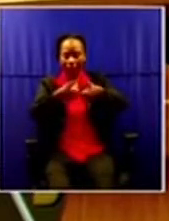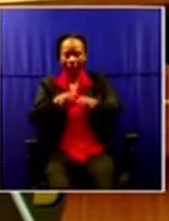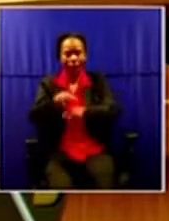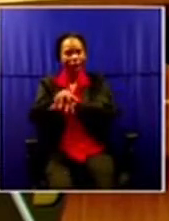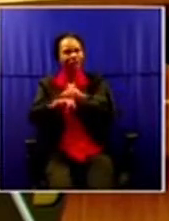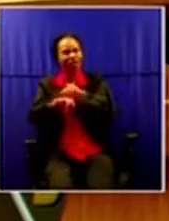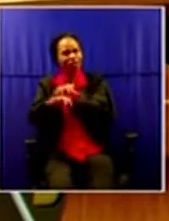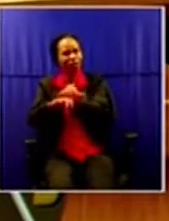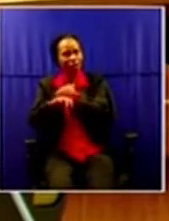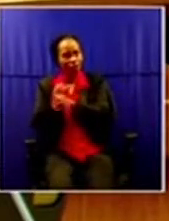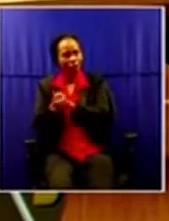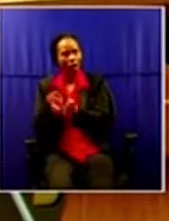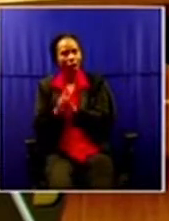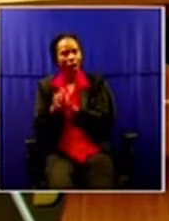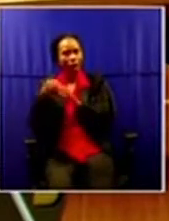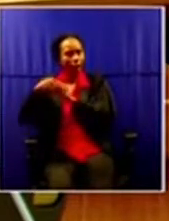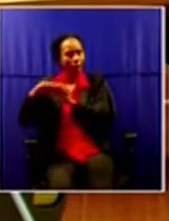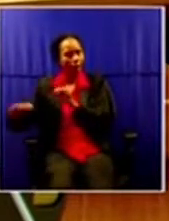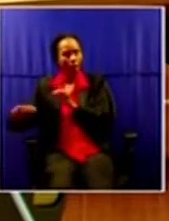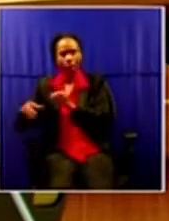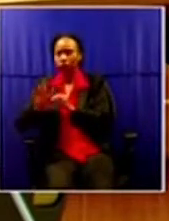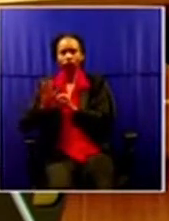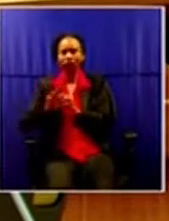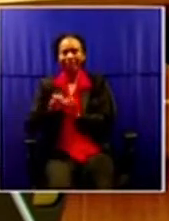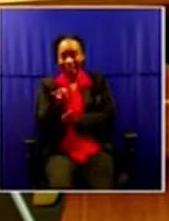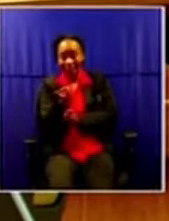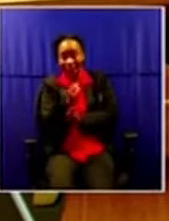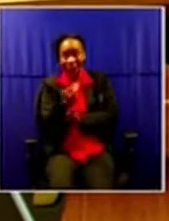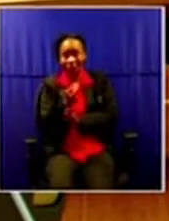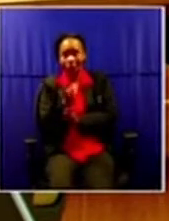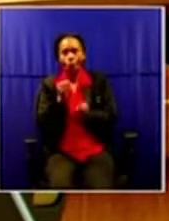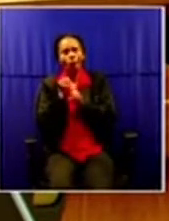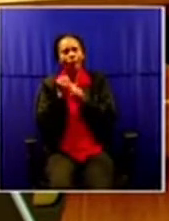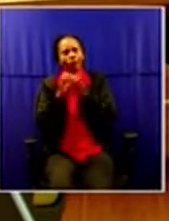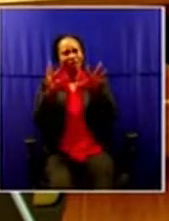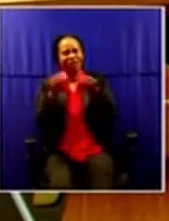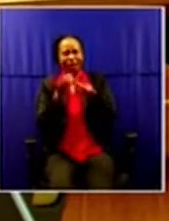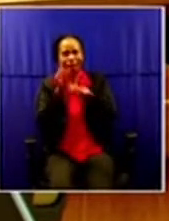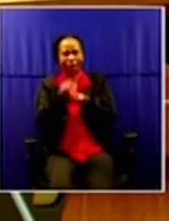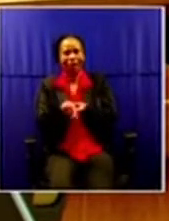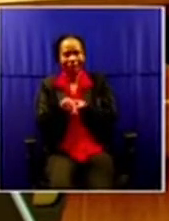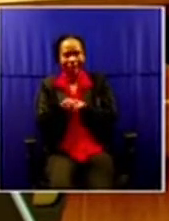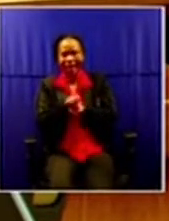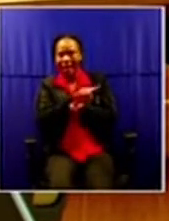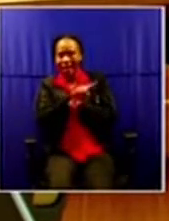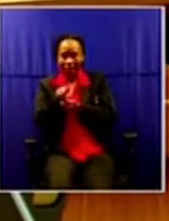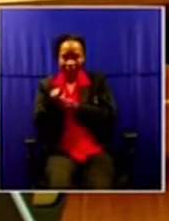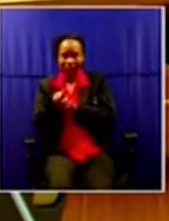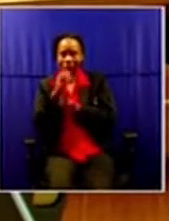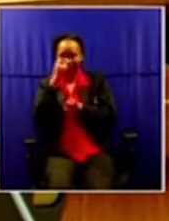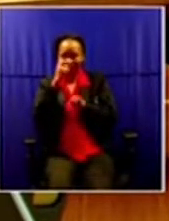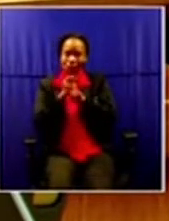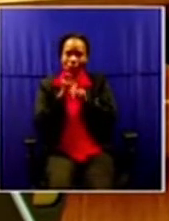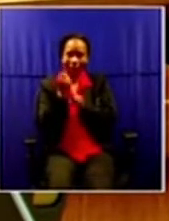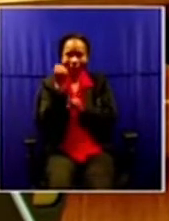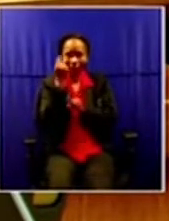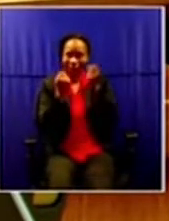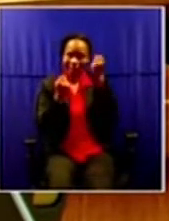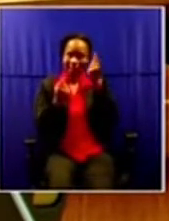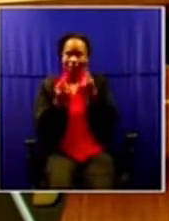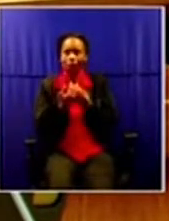The two must be complementary, and they must be mutually reinforcing. And we must